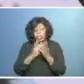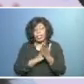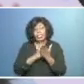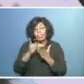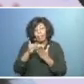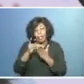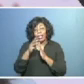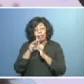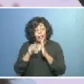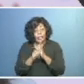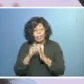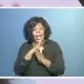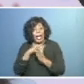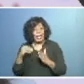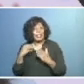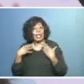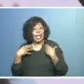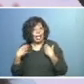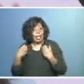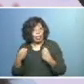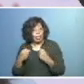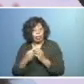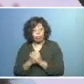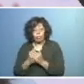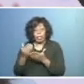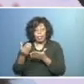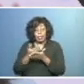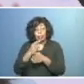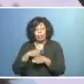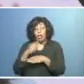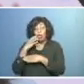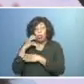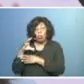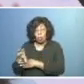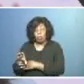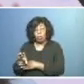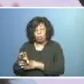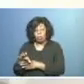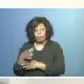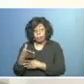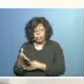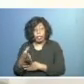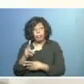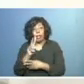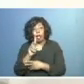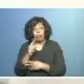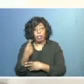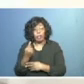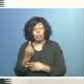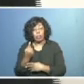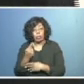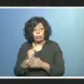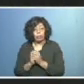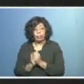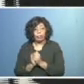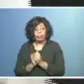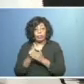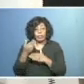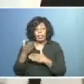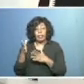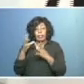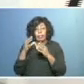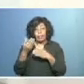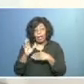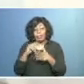and health. And in the worst of circumstances, they are orphaned. Following this one-day seminar, it is